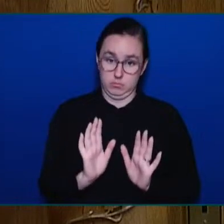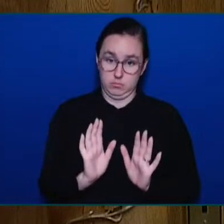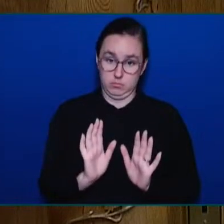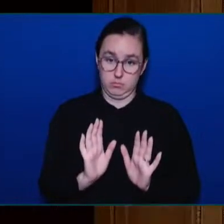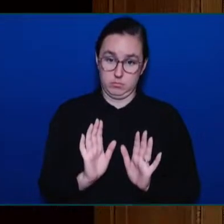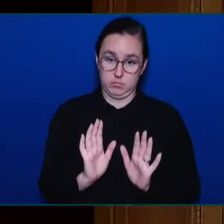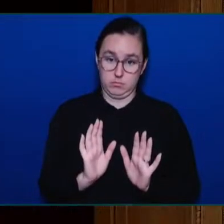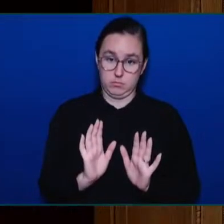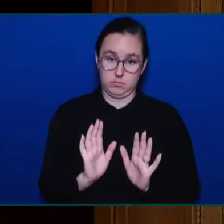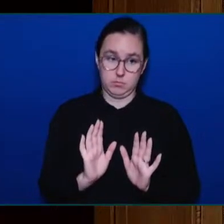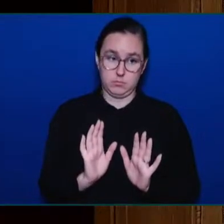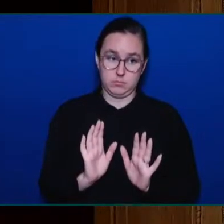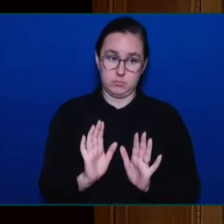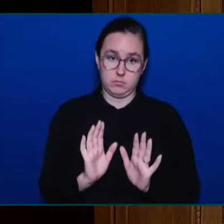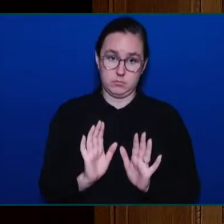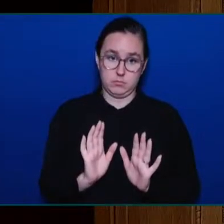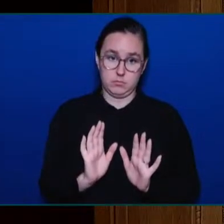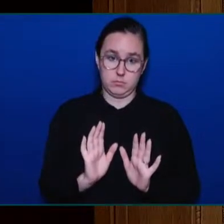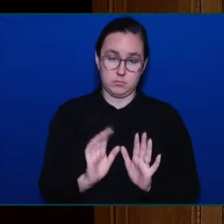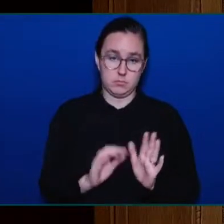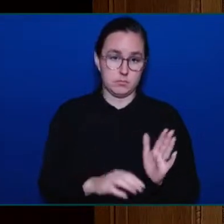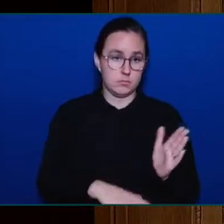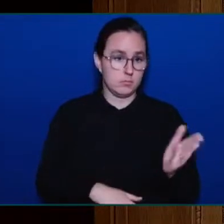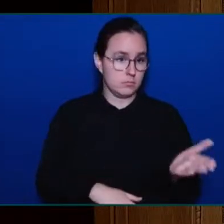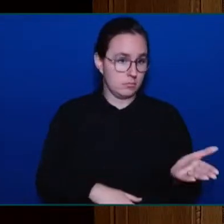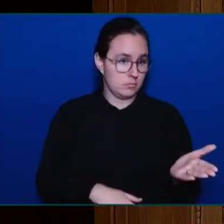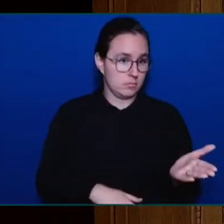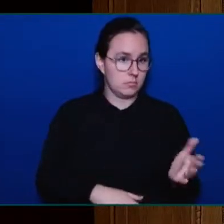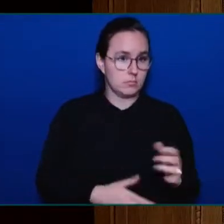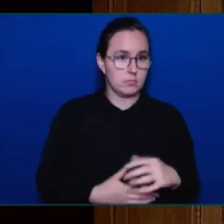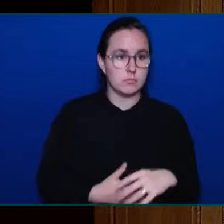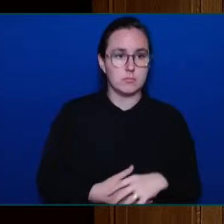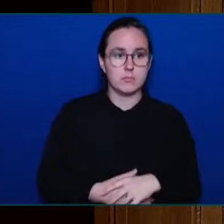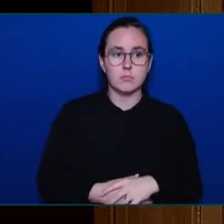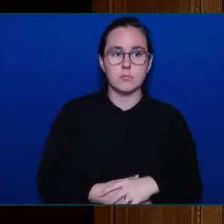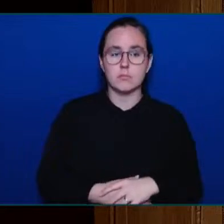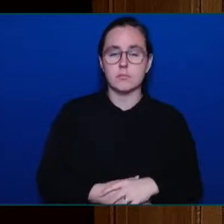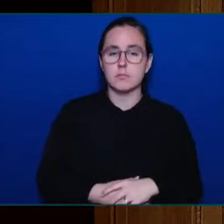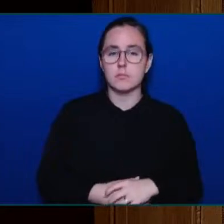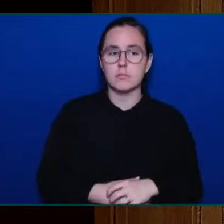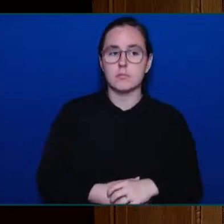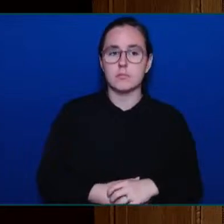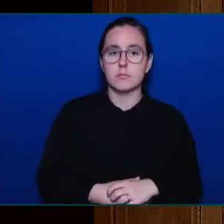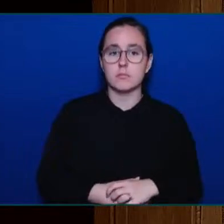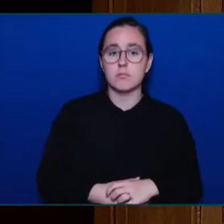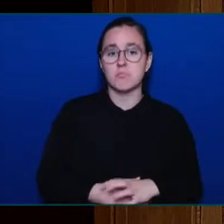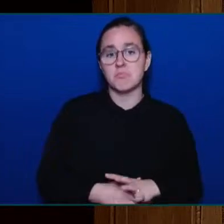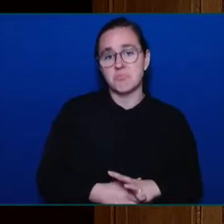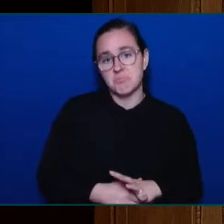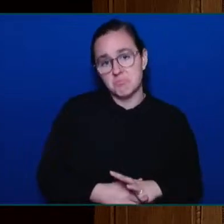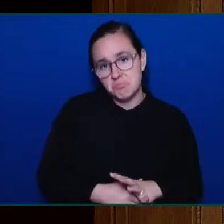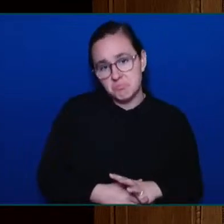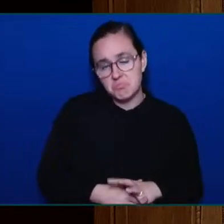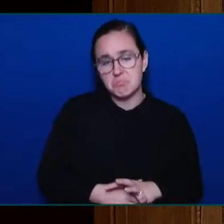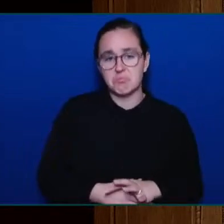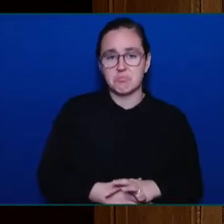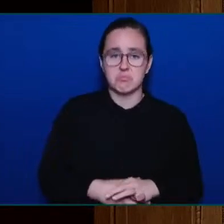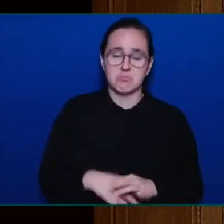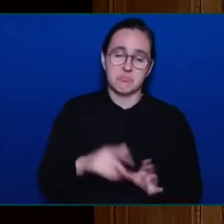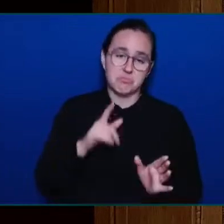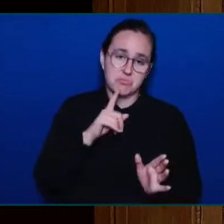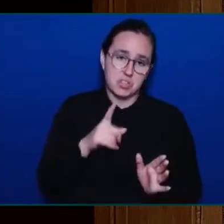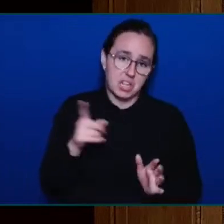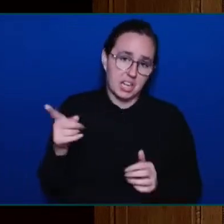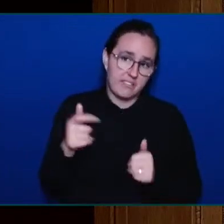please proceed. We actually wouldn't have to ask the question if the Minister and the Premier would do this, and that's release the audit today